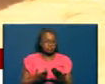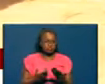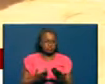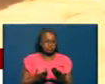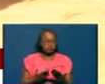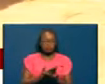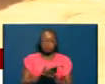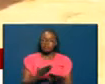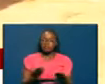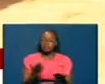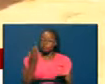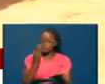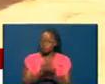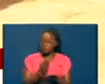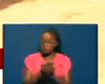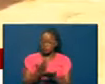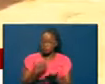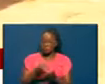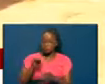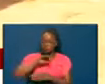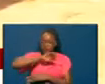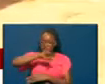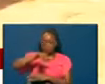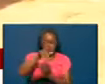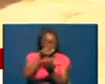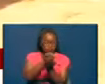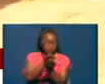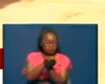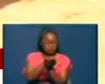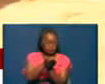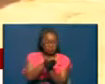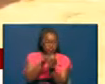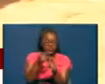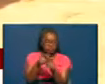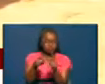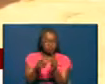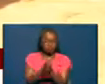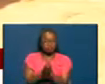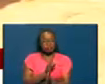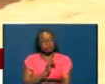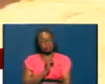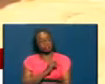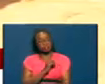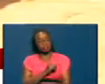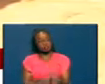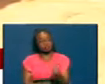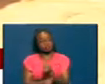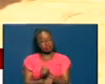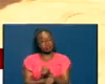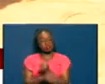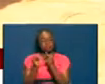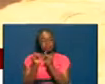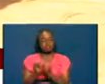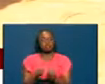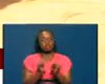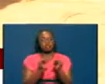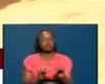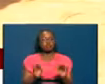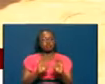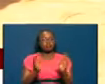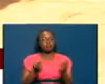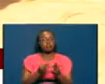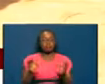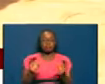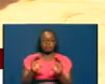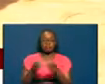us. While elephants are treasured, they can be a very terrifying threat to individuals, families, and